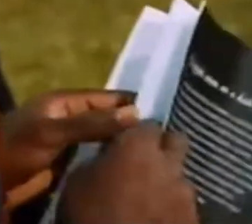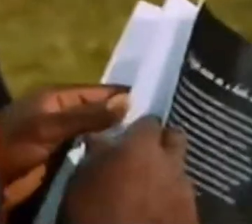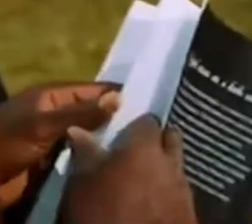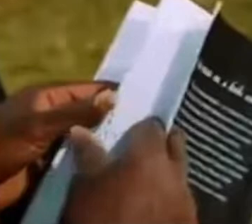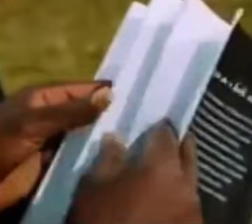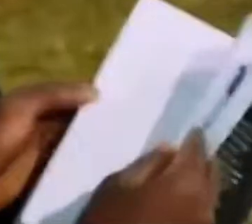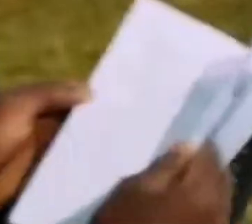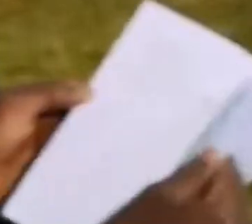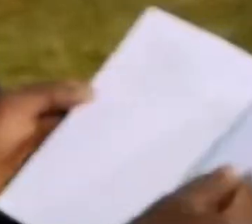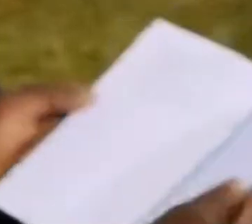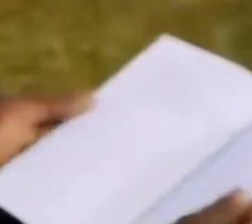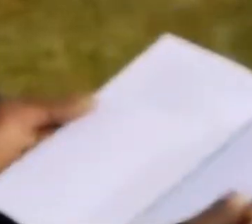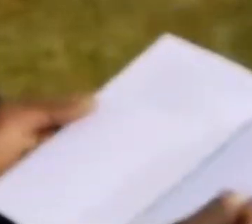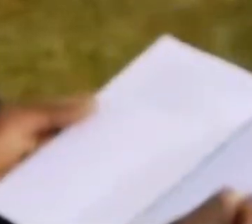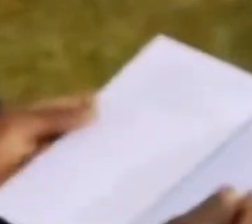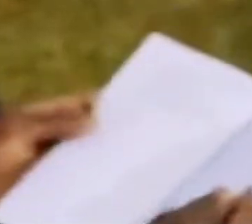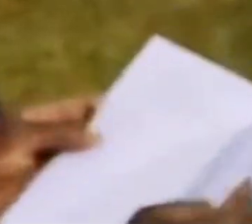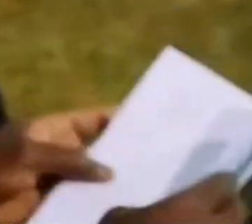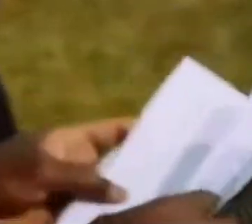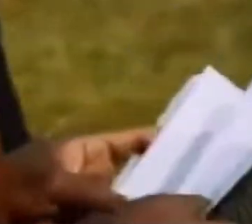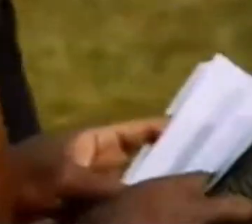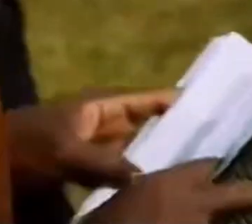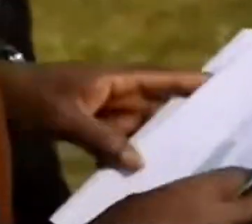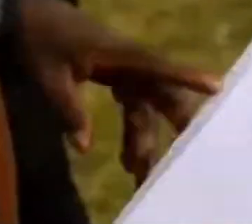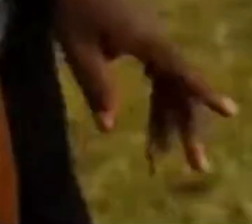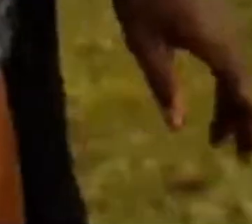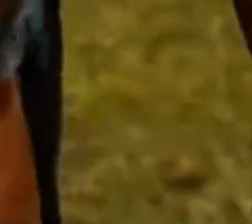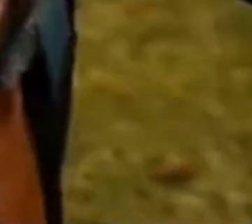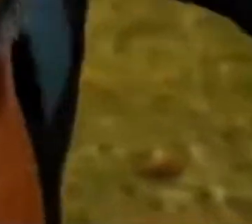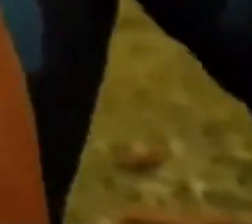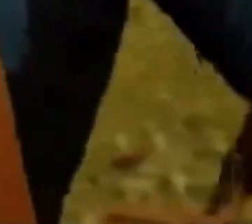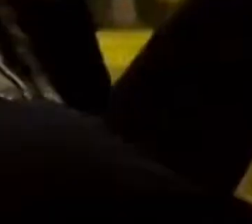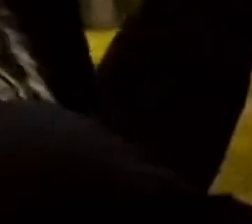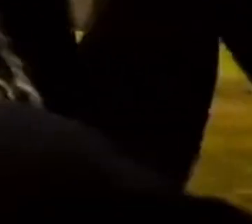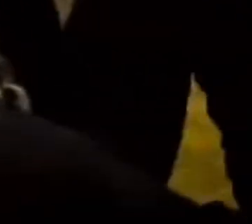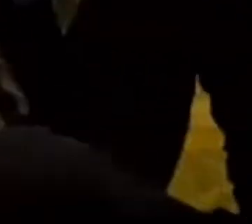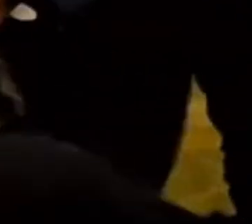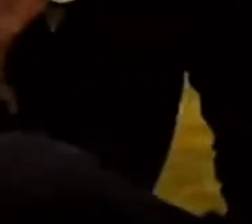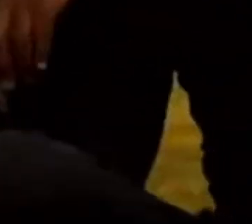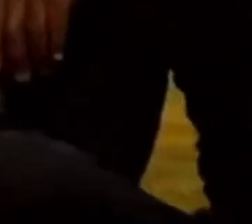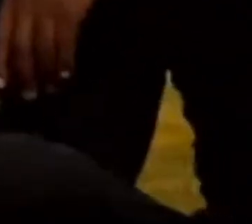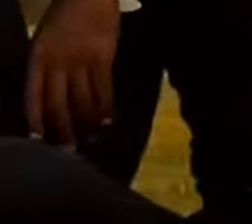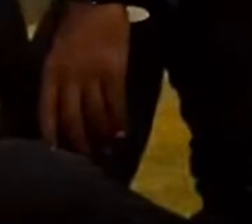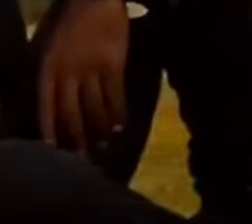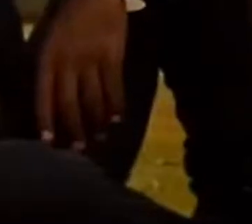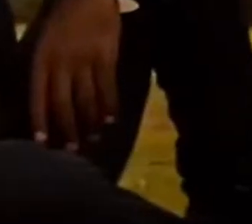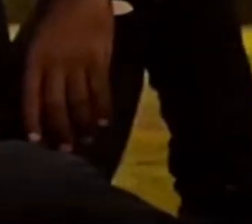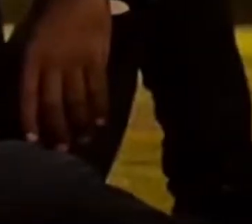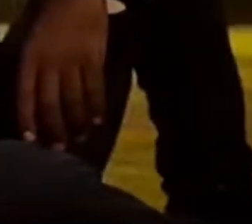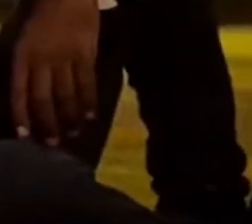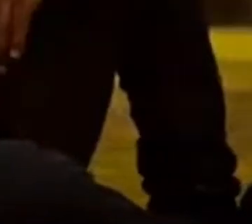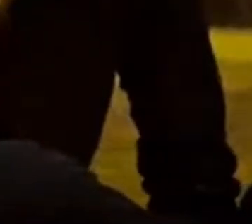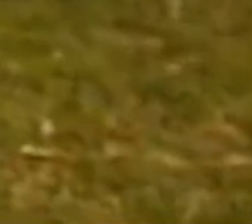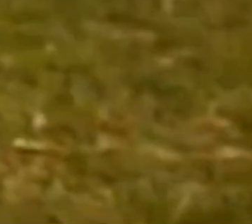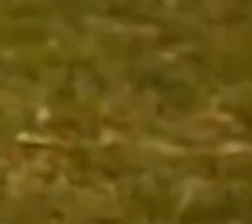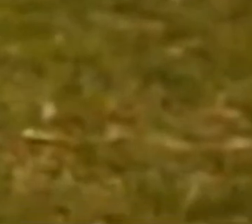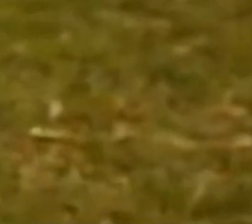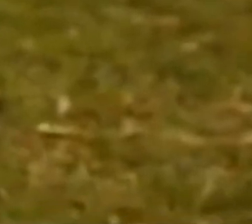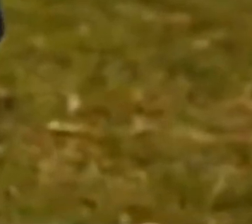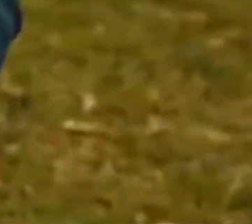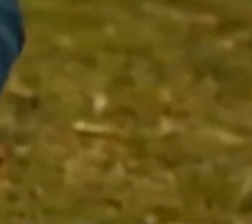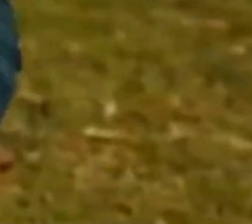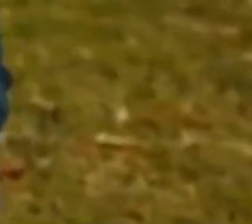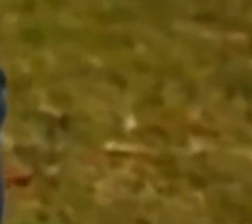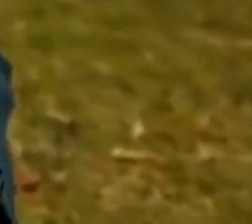money. You're not sure, I guess you need to learn from me. Oh yes, please. Njebeni kwechidenga bambi bale kula, bambi